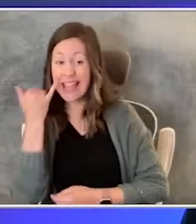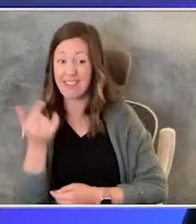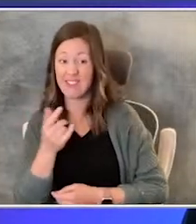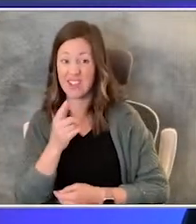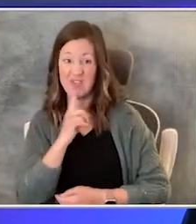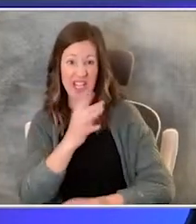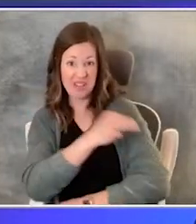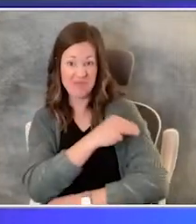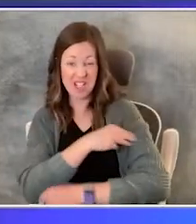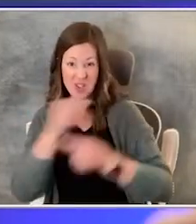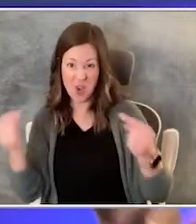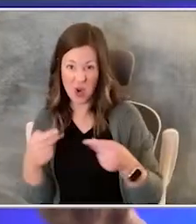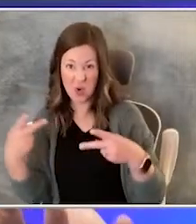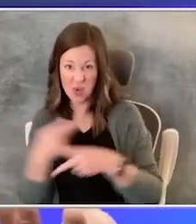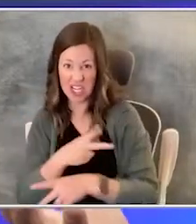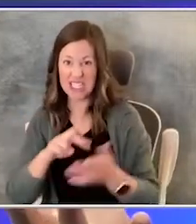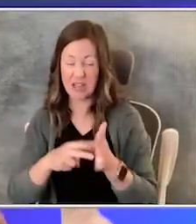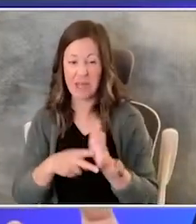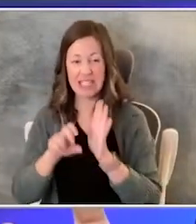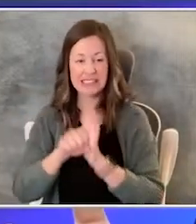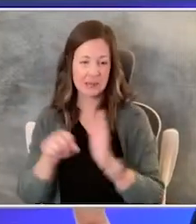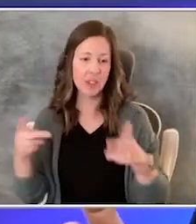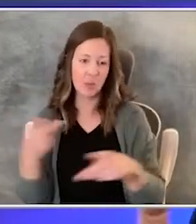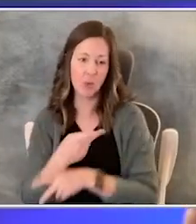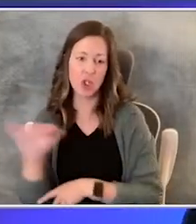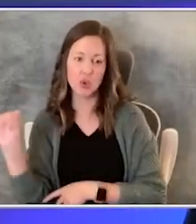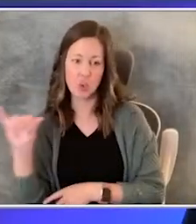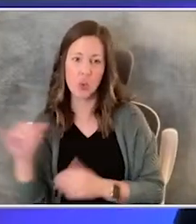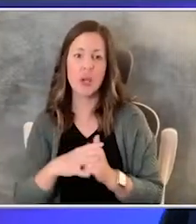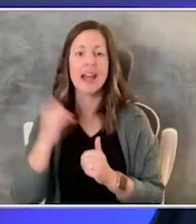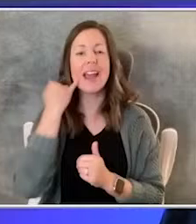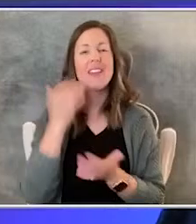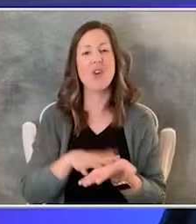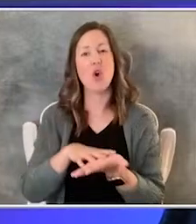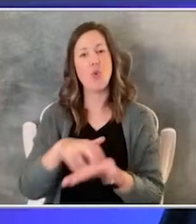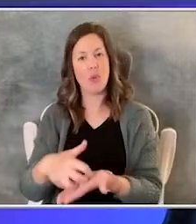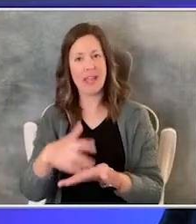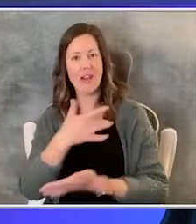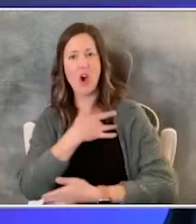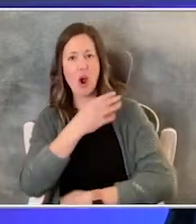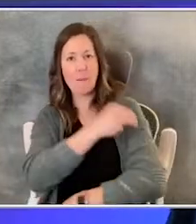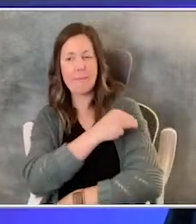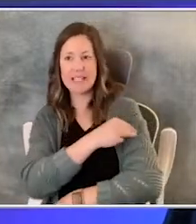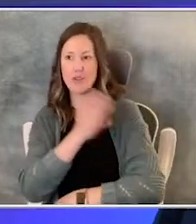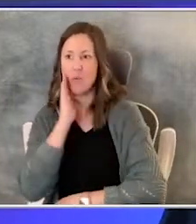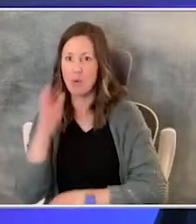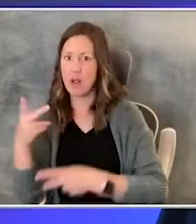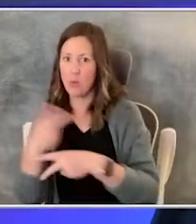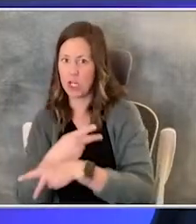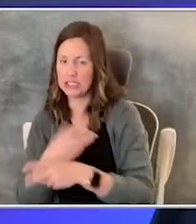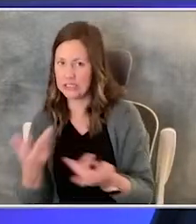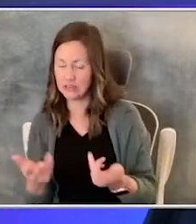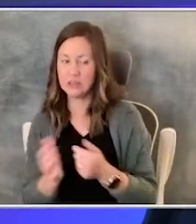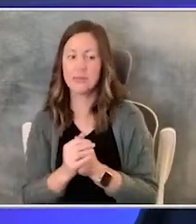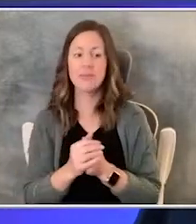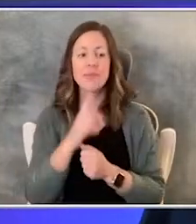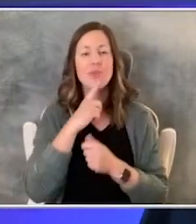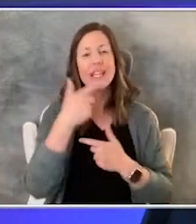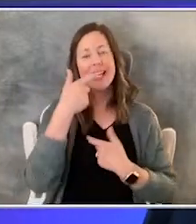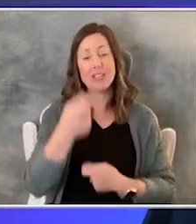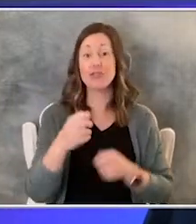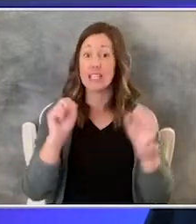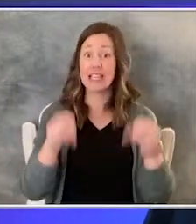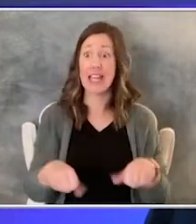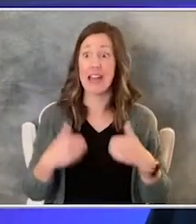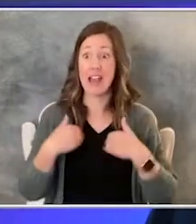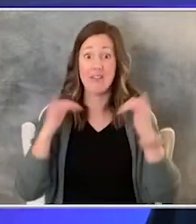know, pay attention to your symptoms. So, you know, don't just ignore them. But you may have to stop if you're having significant symptoms. But if you can do it, if you can build